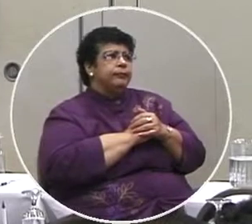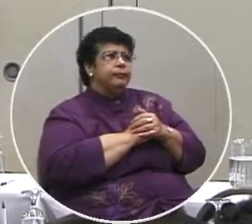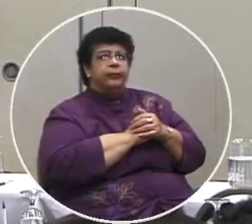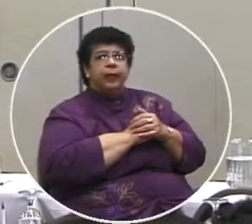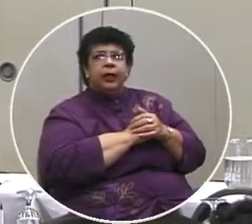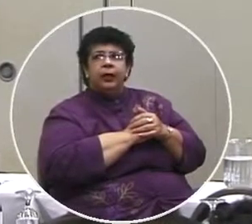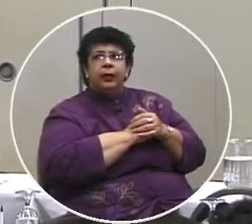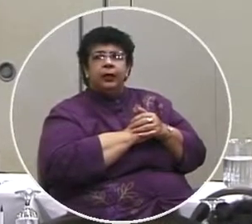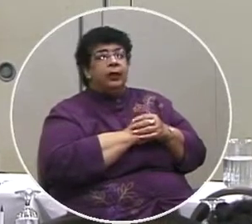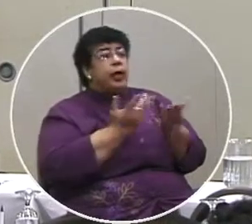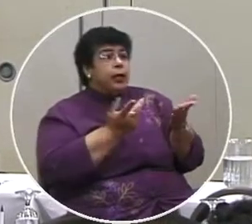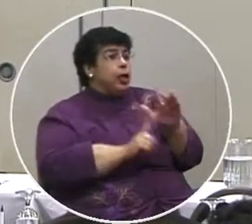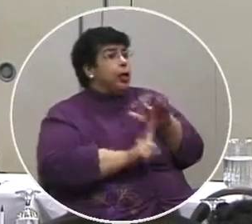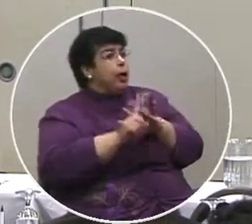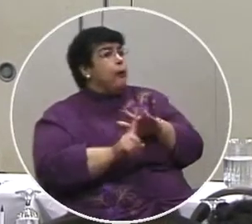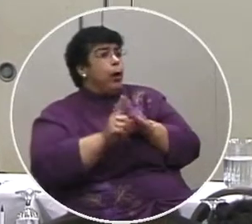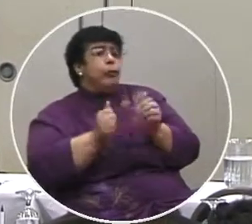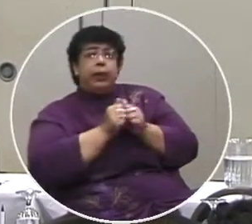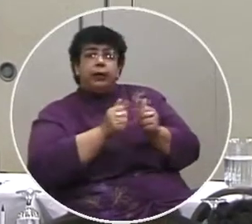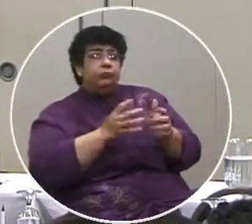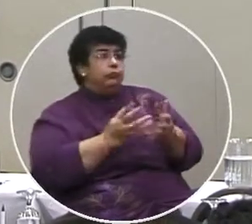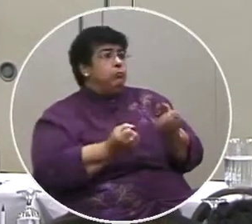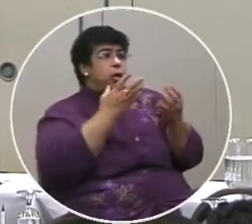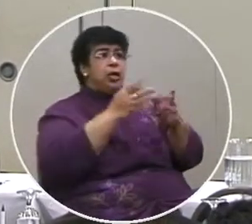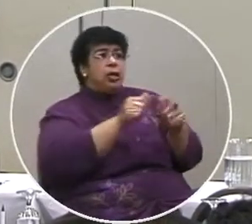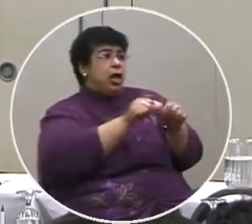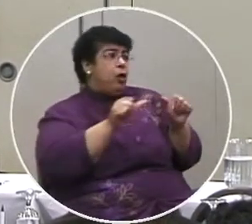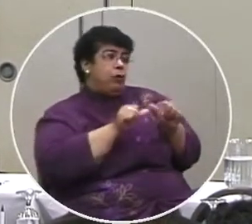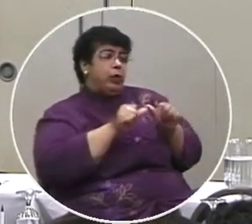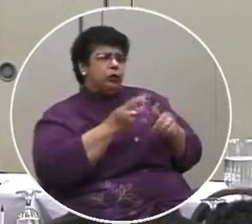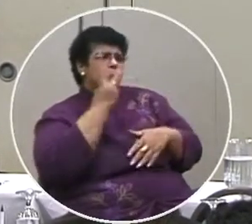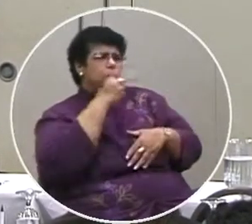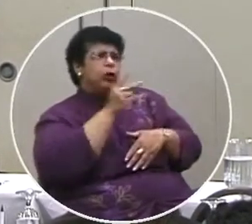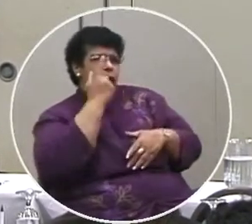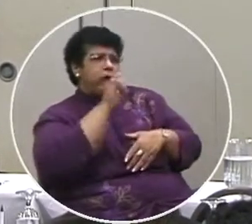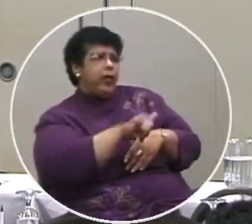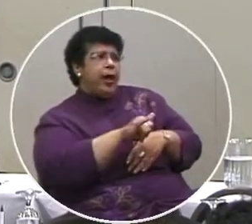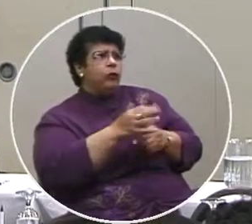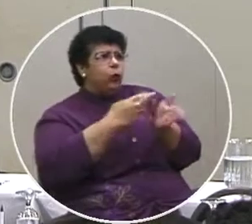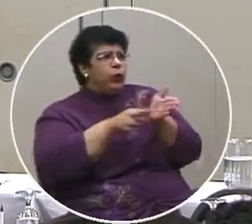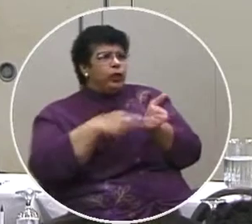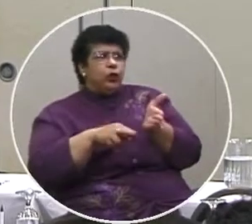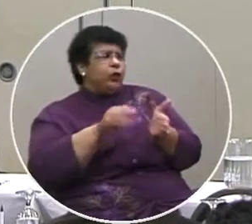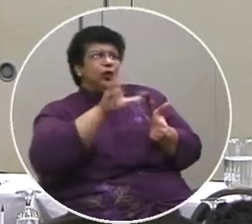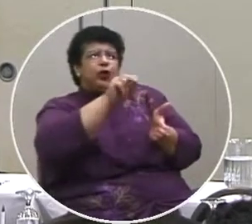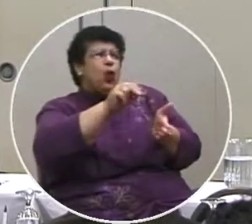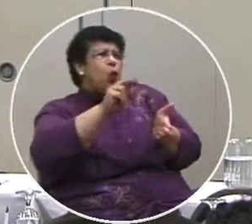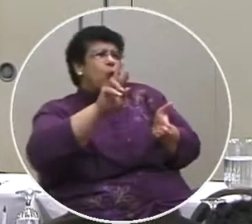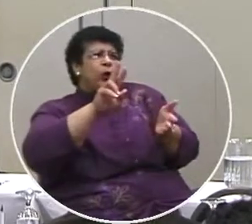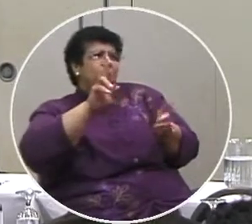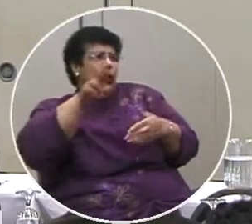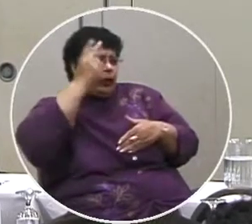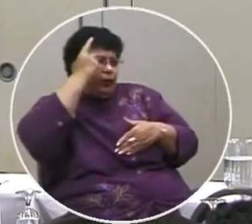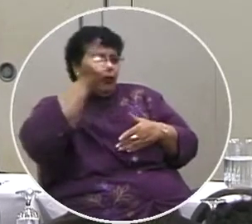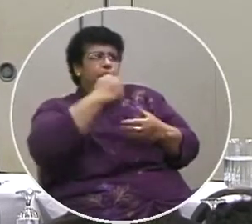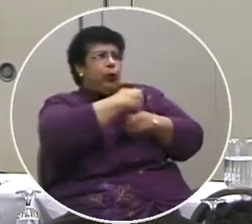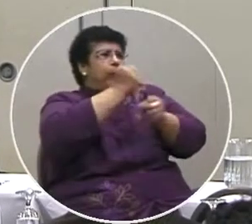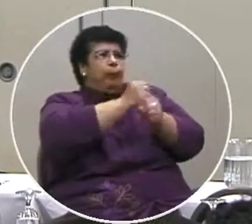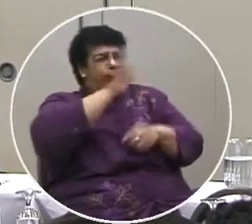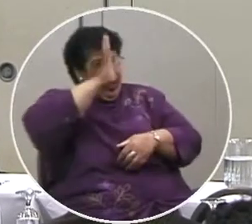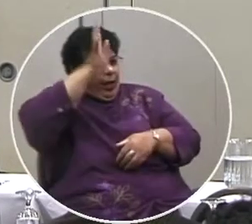This can come up in a number of areas, but look for those kind of things. No need to recreate the wheel if the wheel's already out